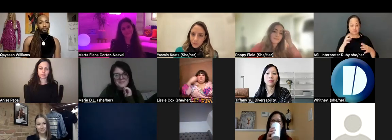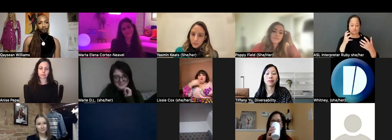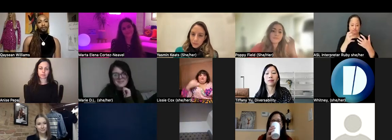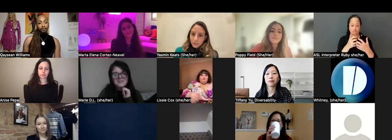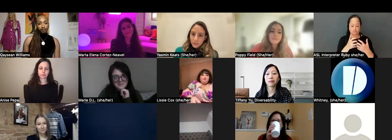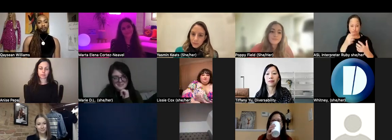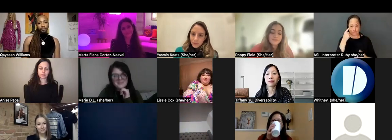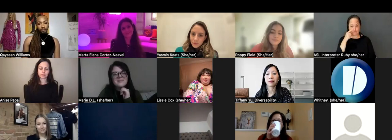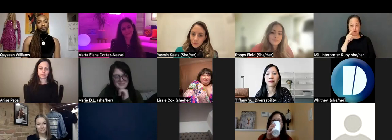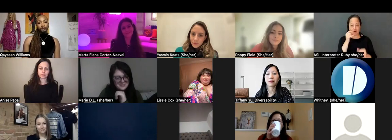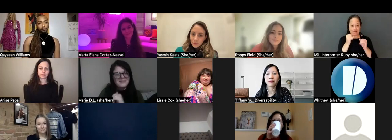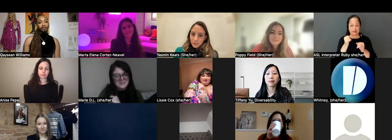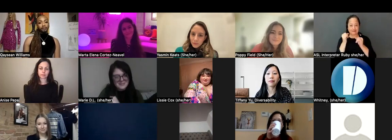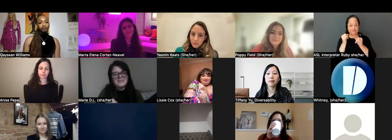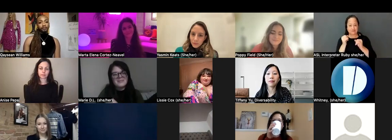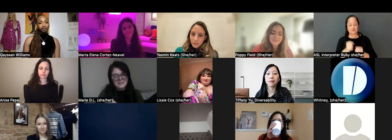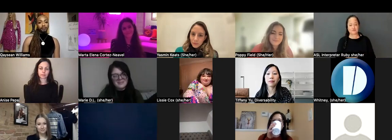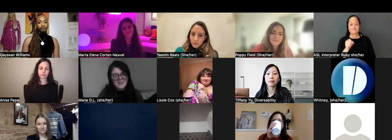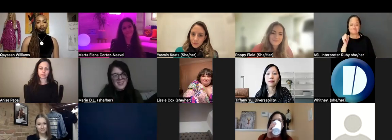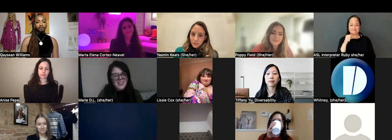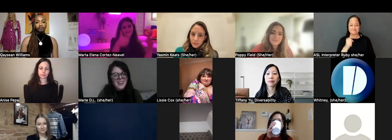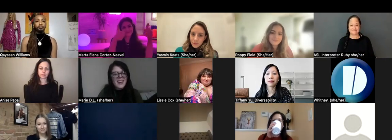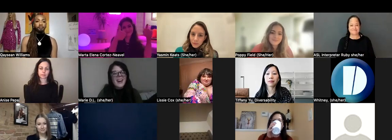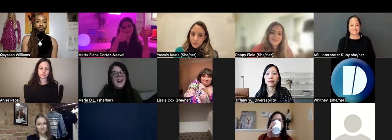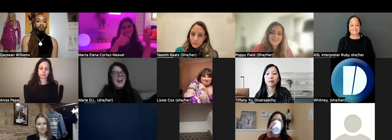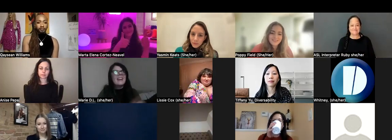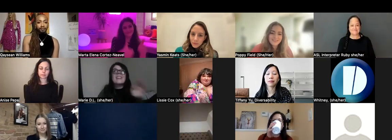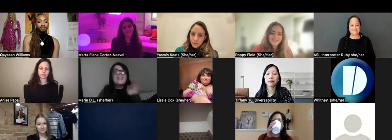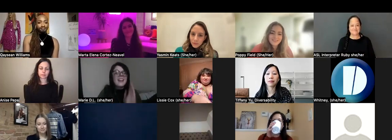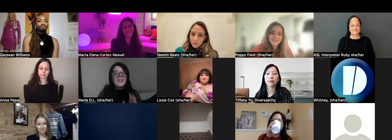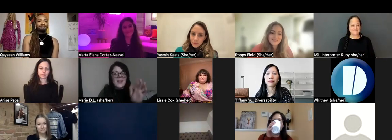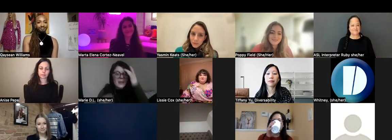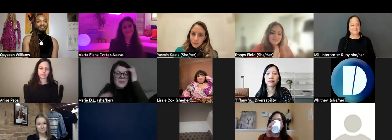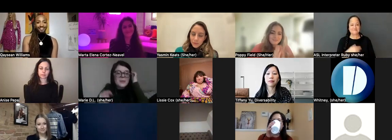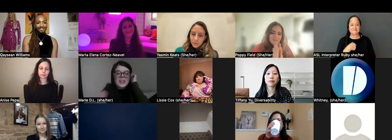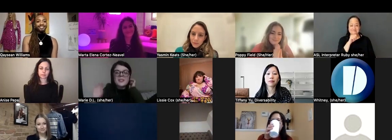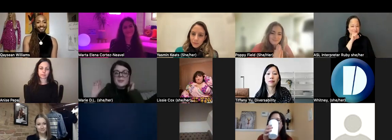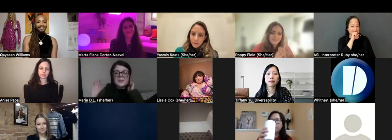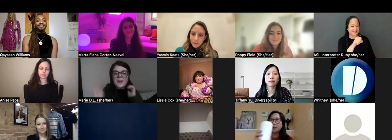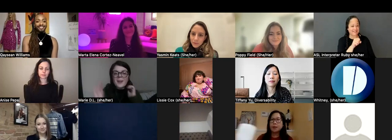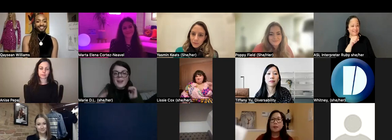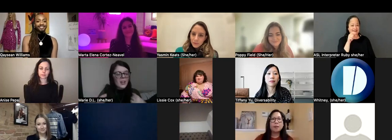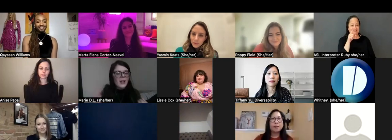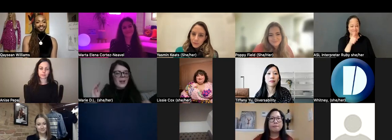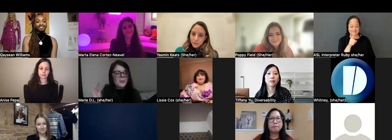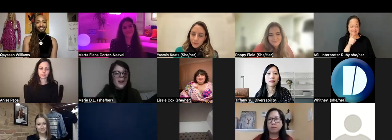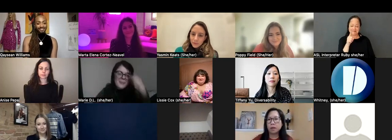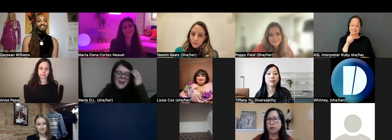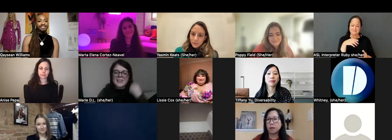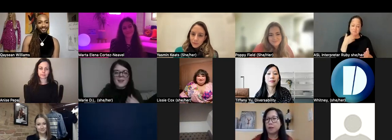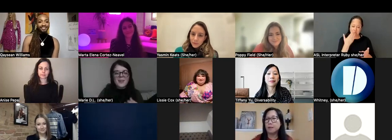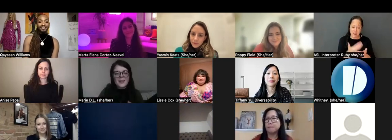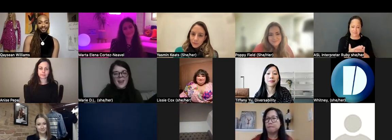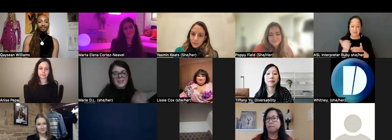to individuals. And yeah. I love that you just went there and brought it back